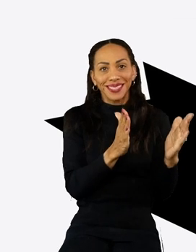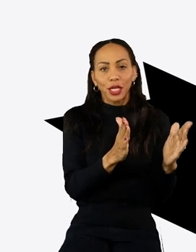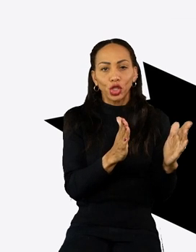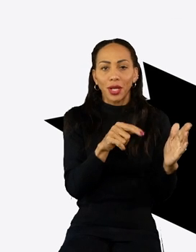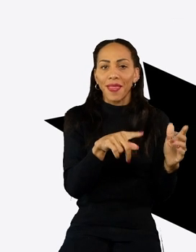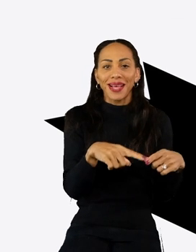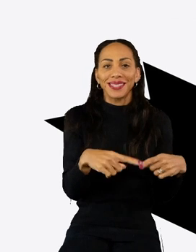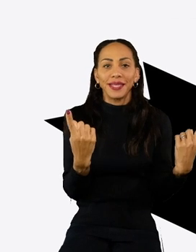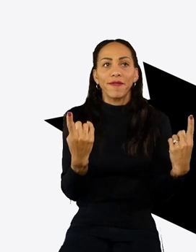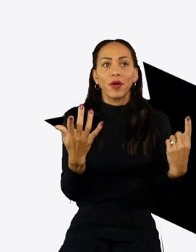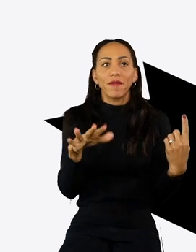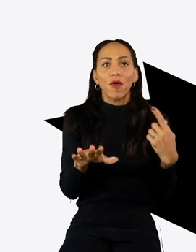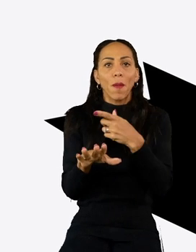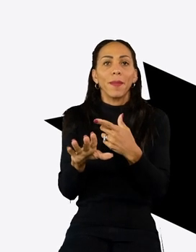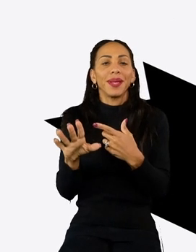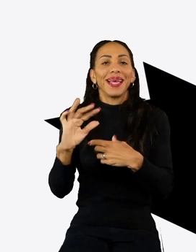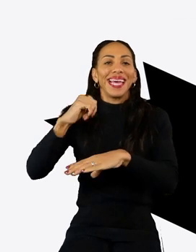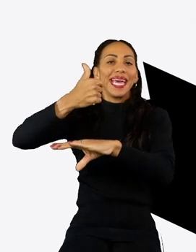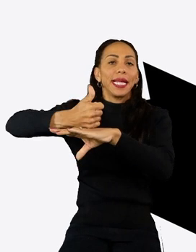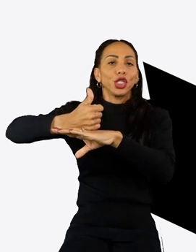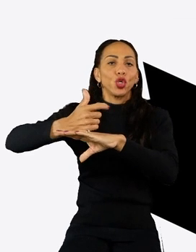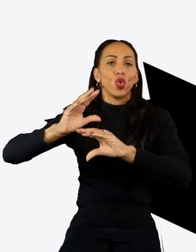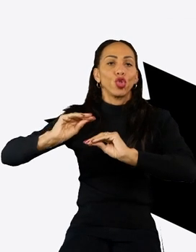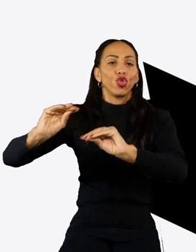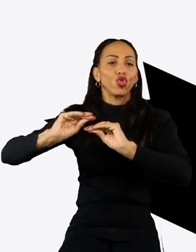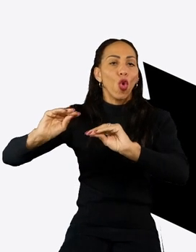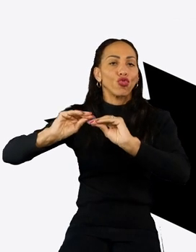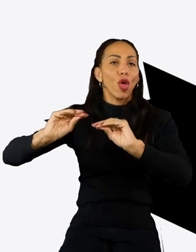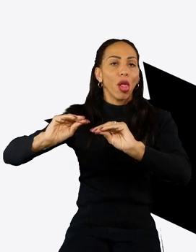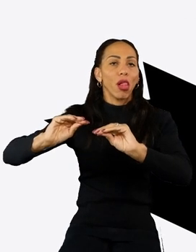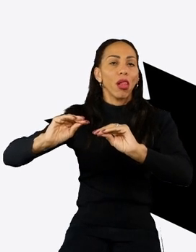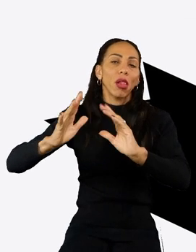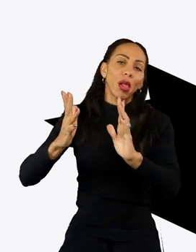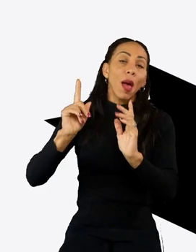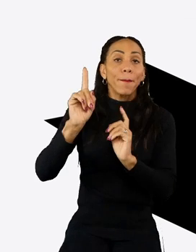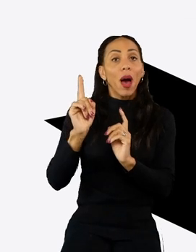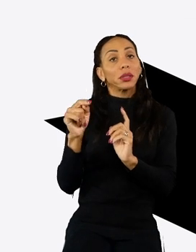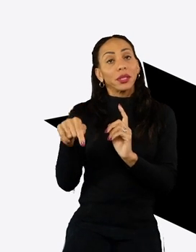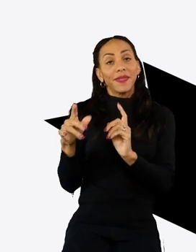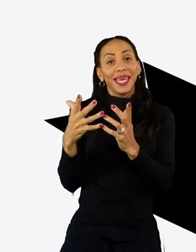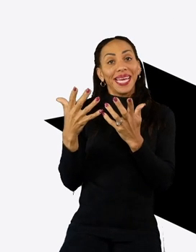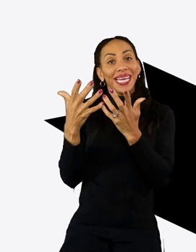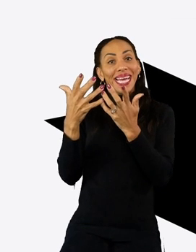the briefing session, I think this is potentially something different to the install tutorial.